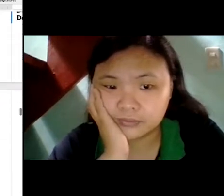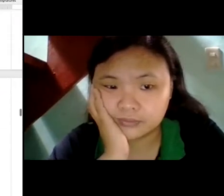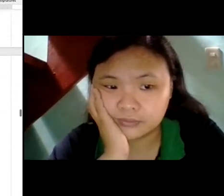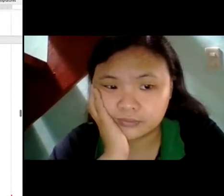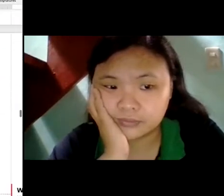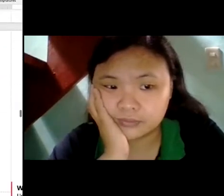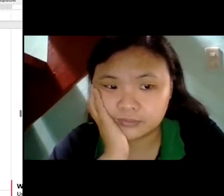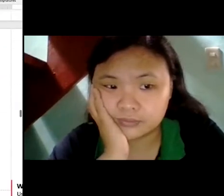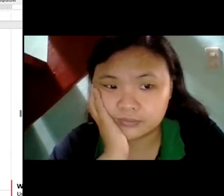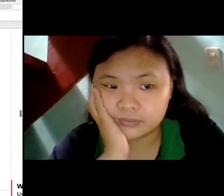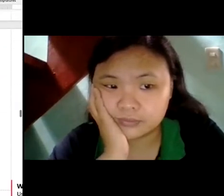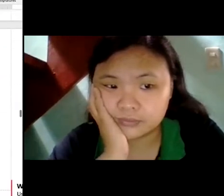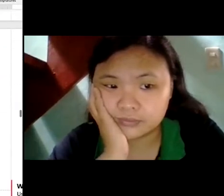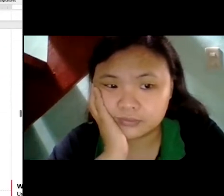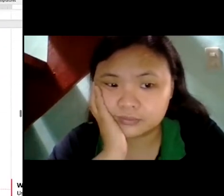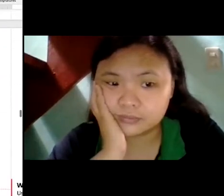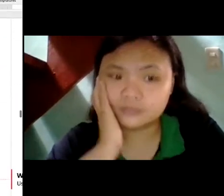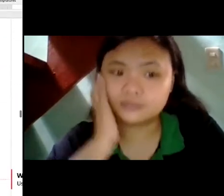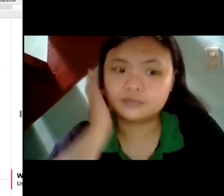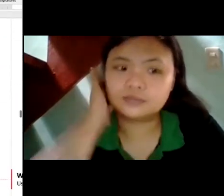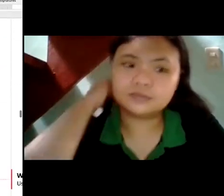Okay,